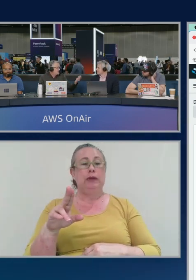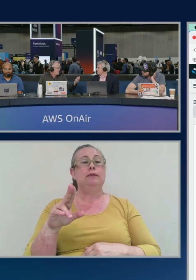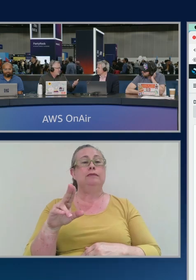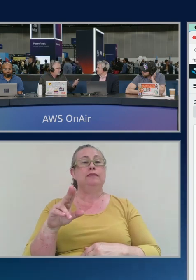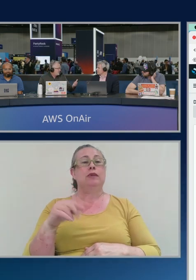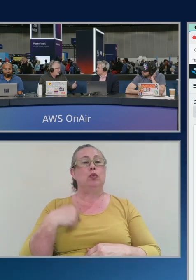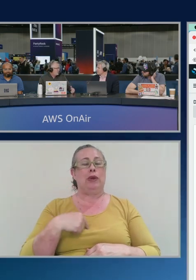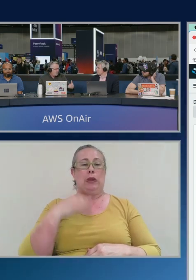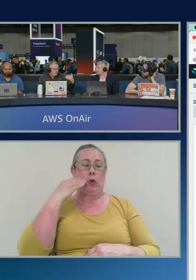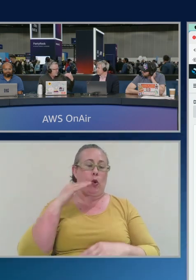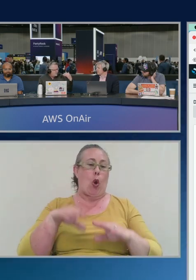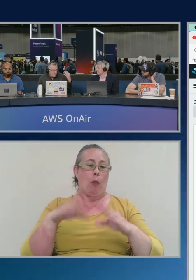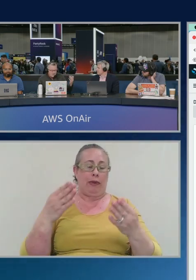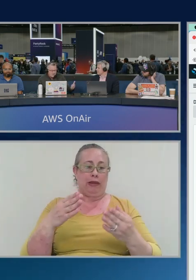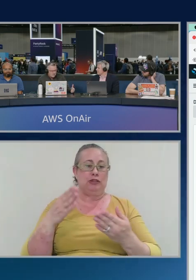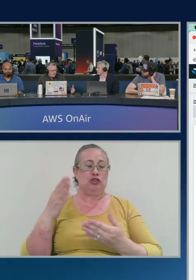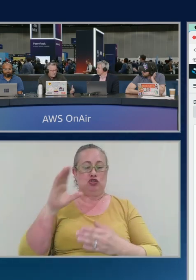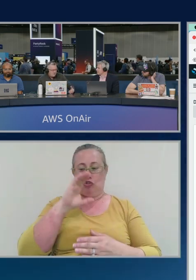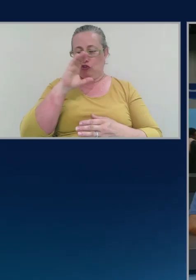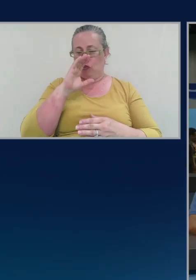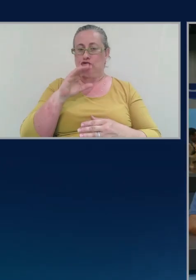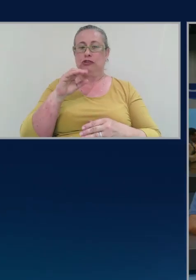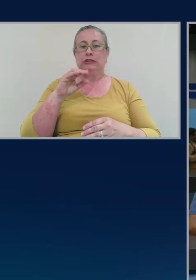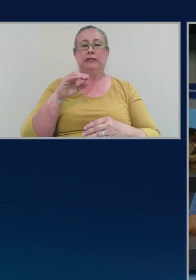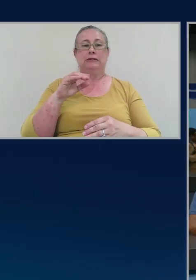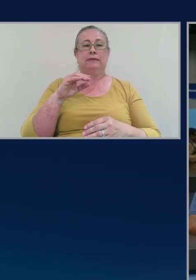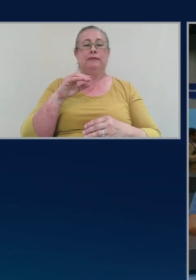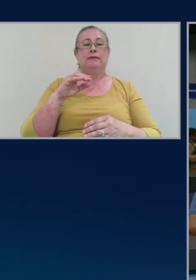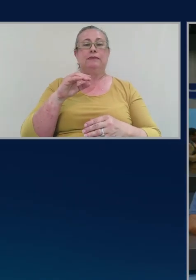OpenSearch in the serverless environment for, you know, the serverless